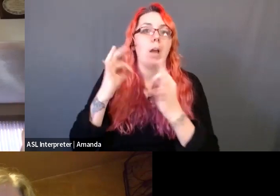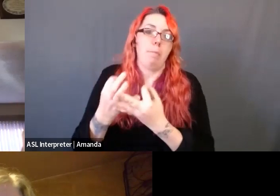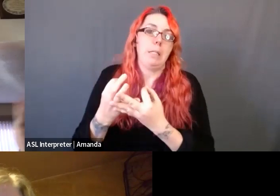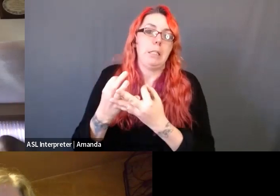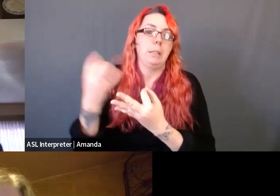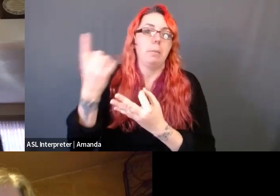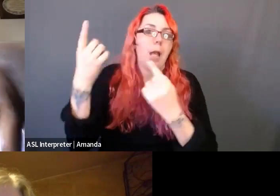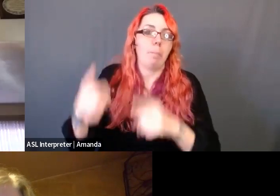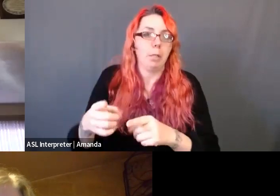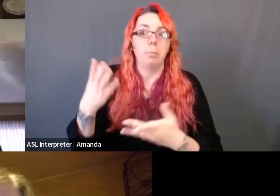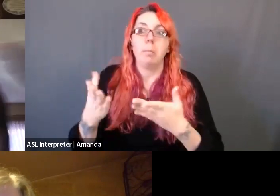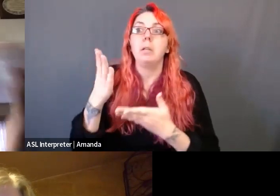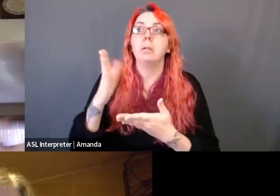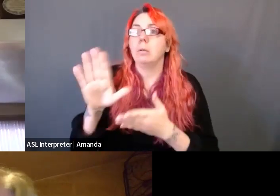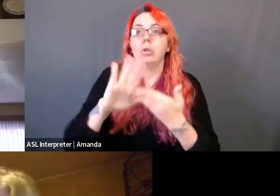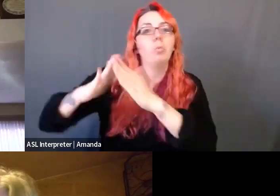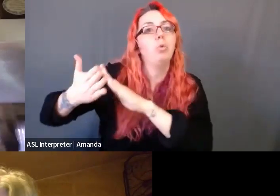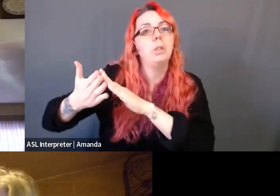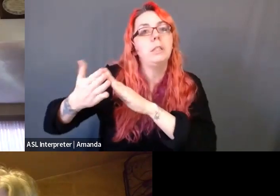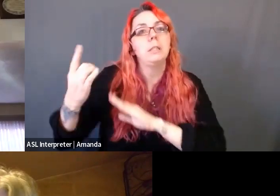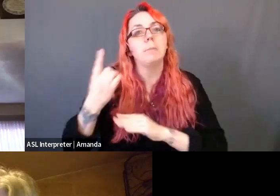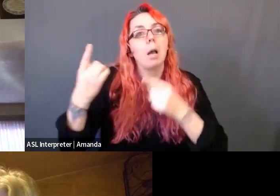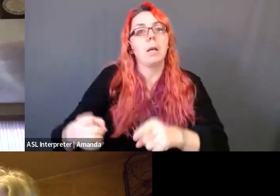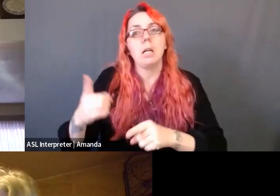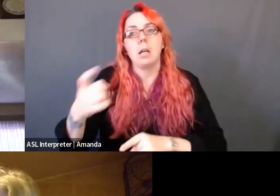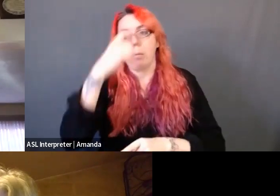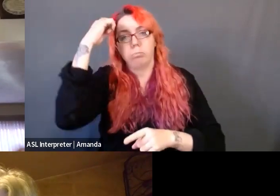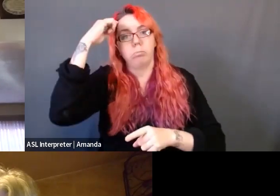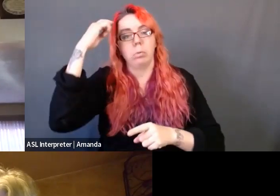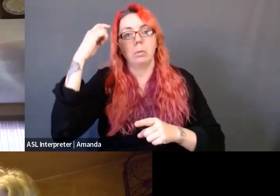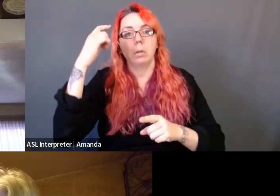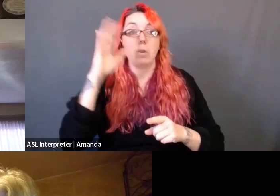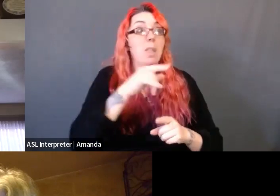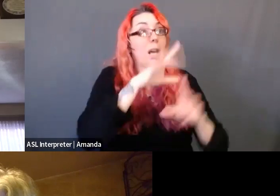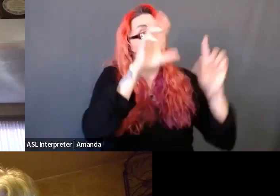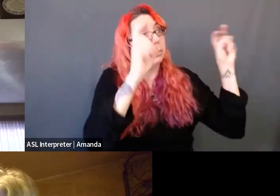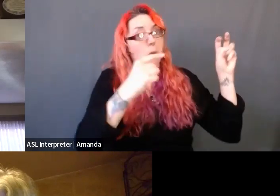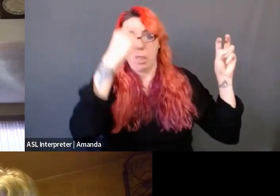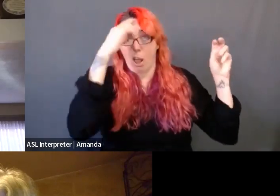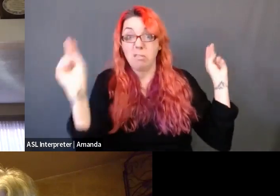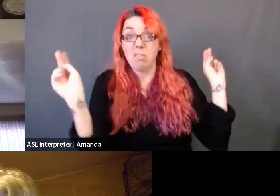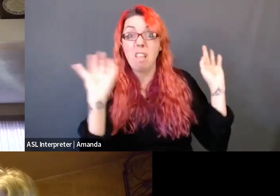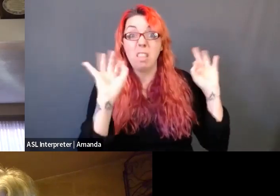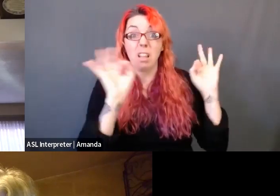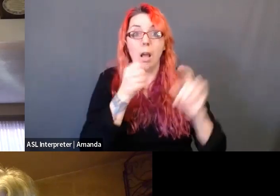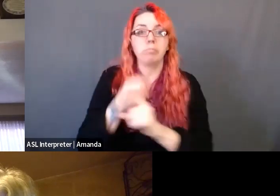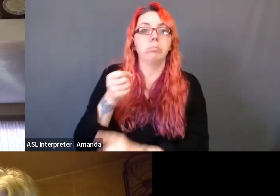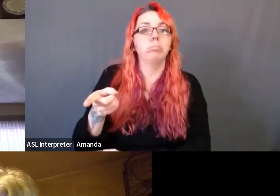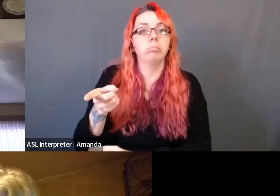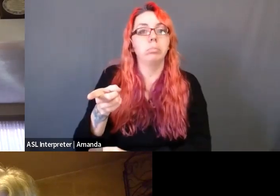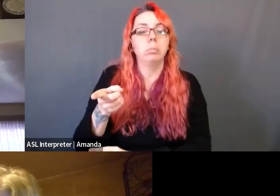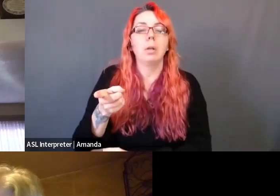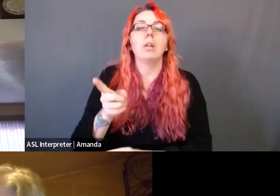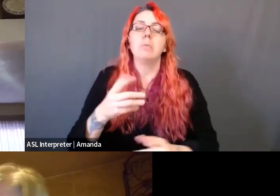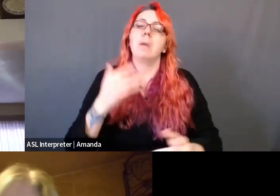they're raising. So there's lots of ways in which issues might trigger and create a differential experience for folks. So it's just being mindful of that, of how we're navigating,